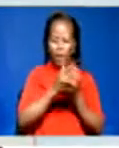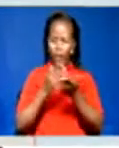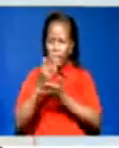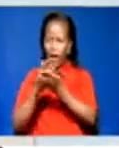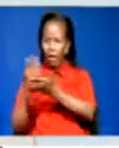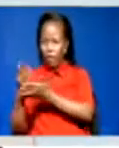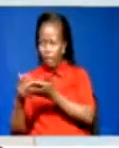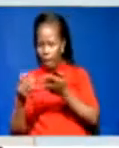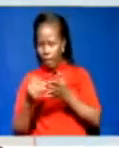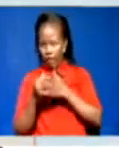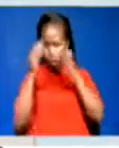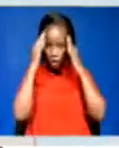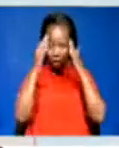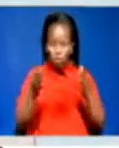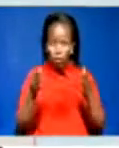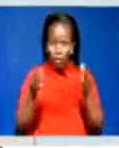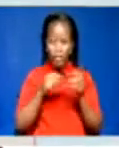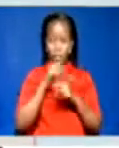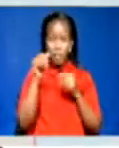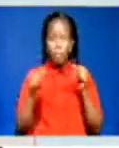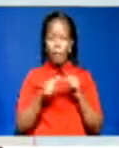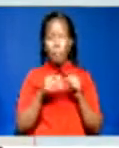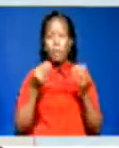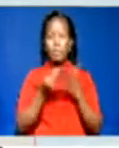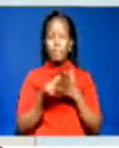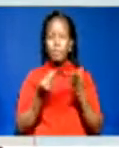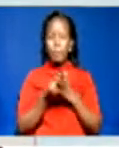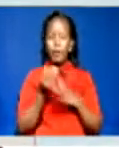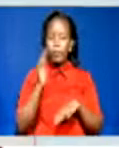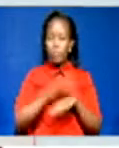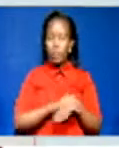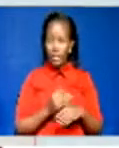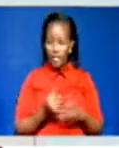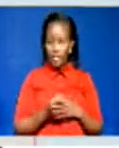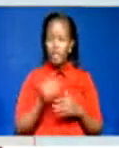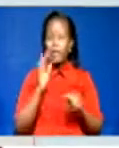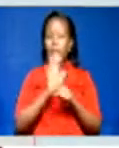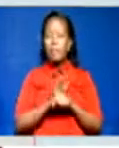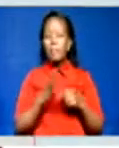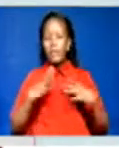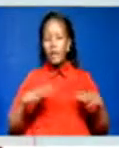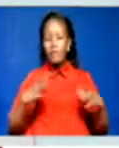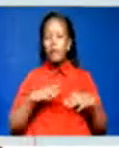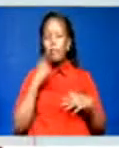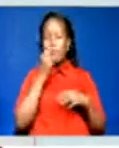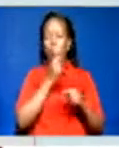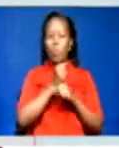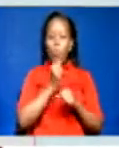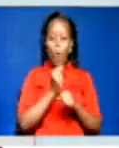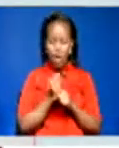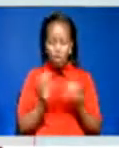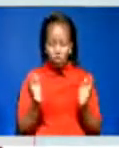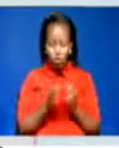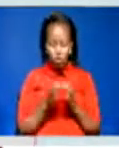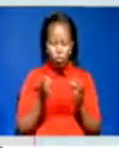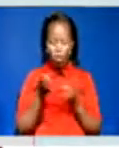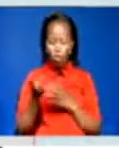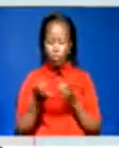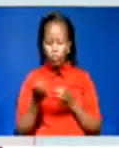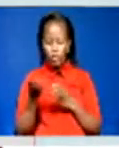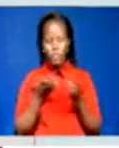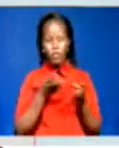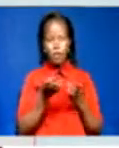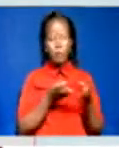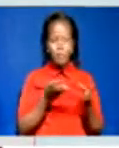we have in the employed segment. Even for those who do small businesses, the incomes they have every month. We are talking about people